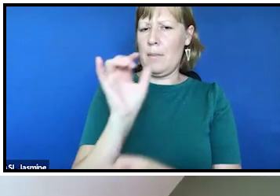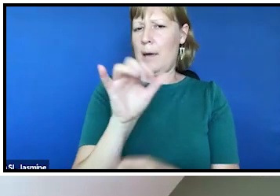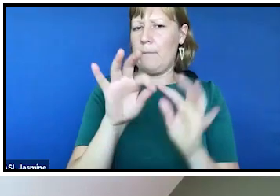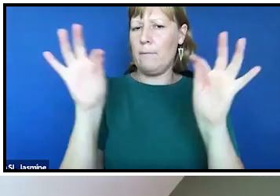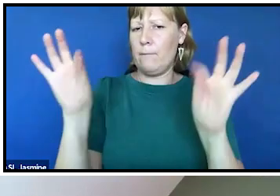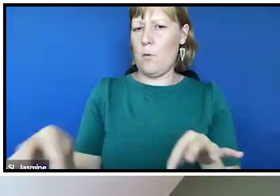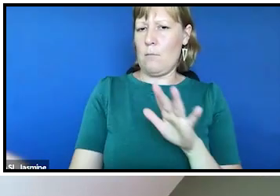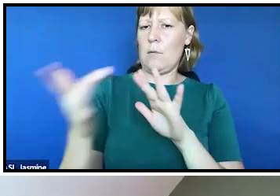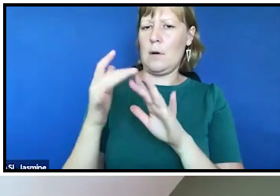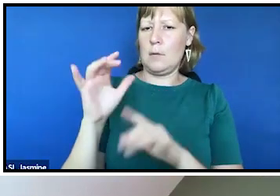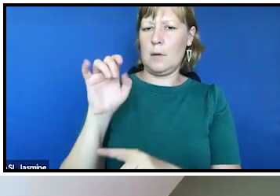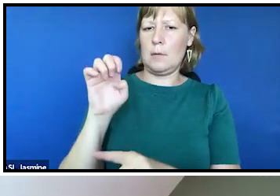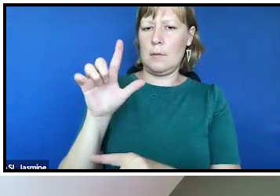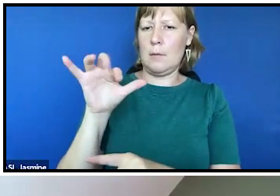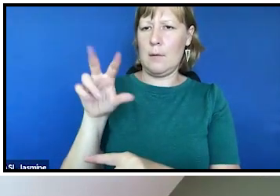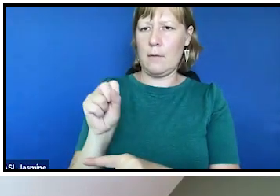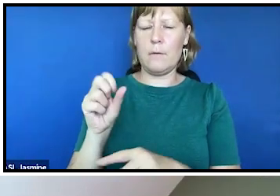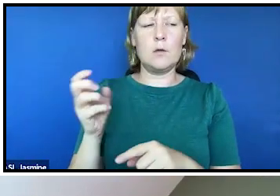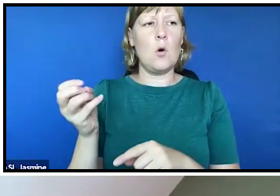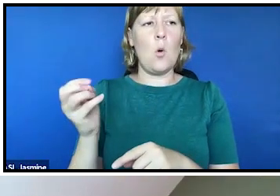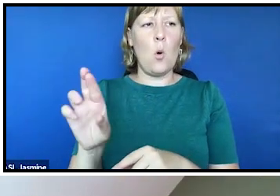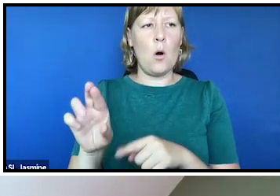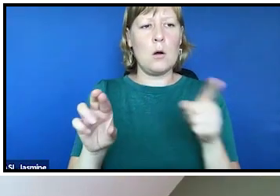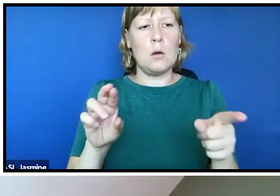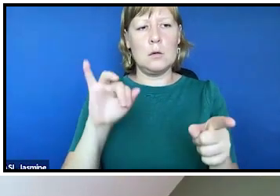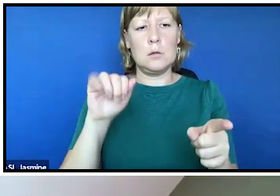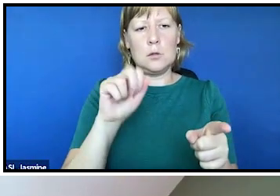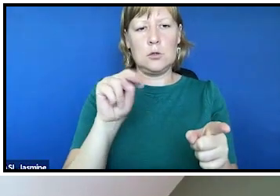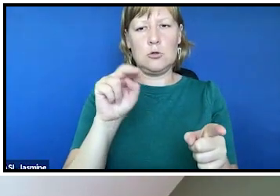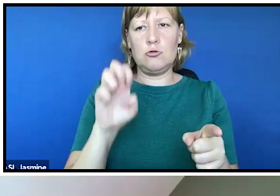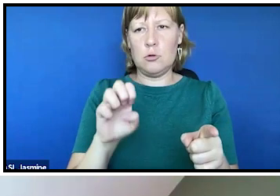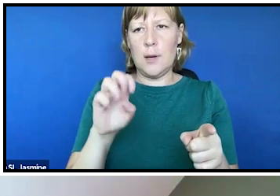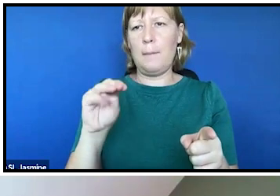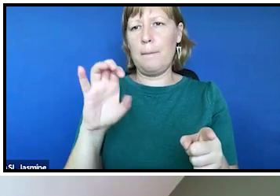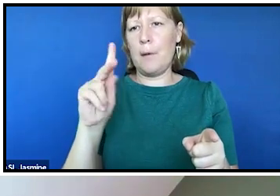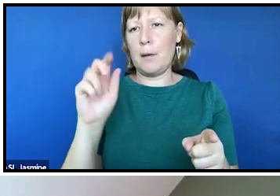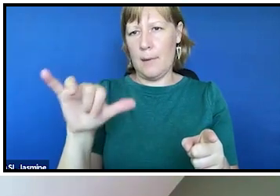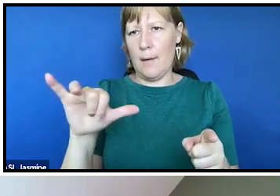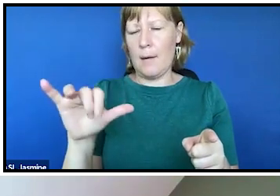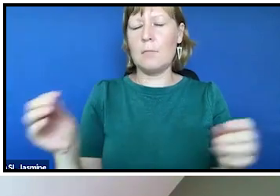either Elvis or Jay McKay, and they can provide more information on that.